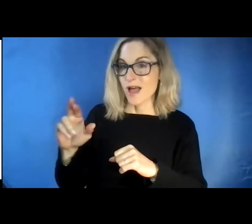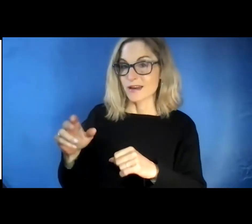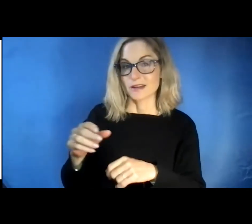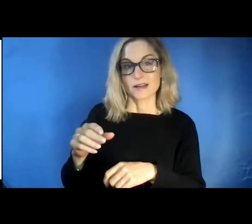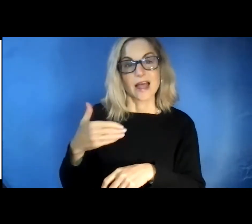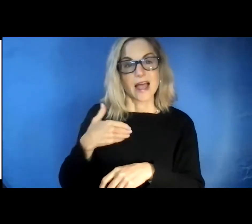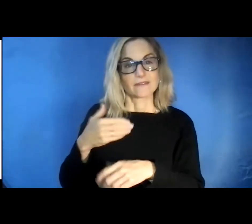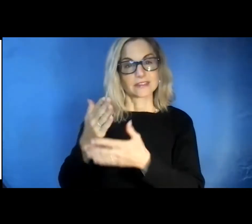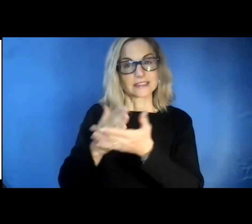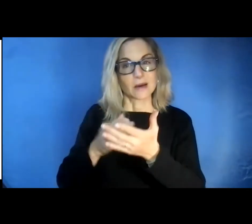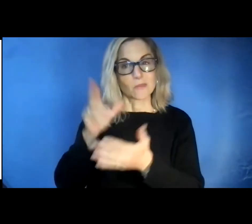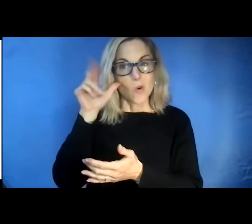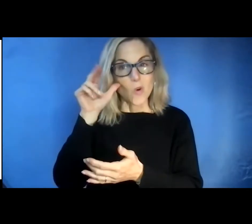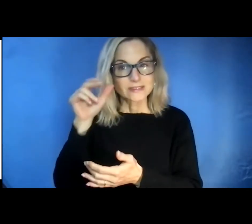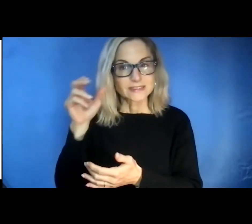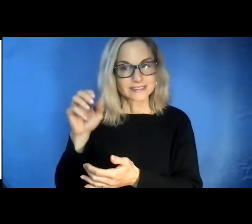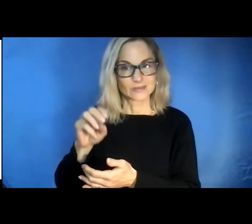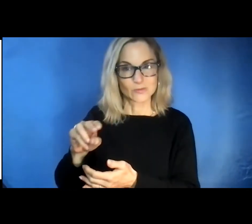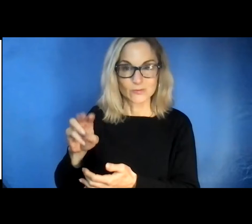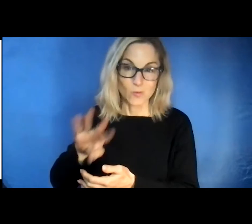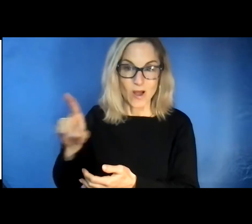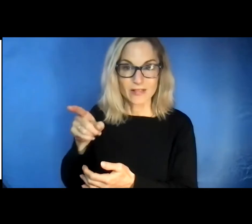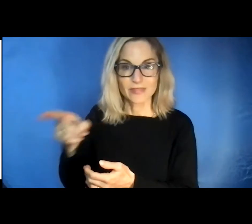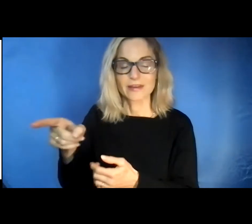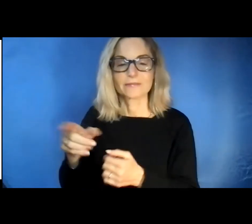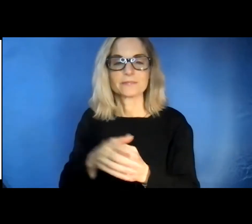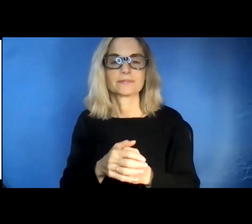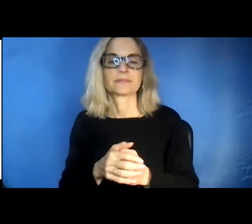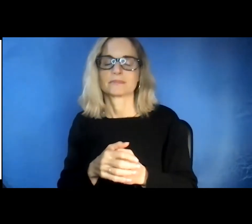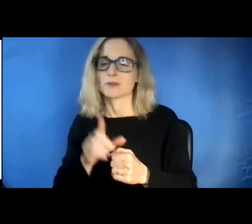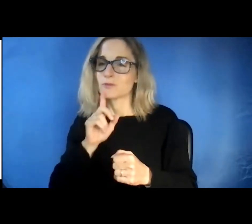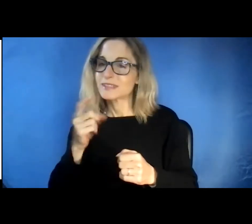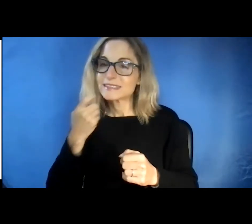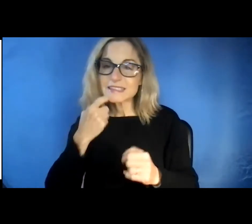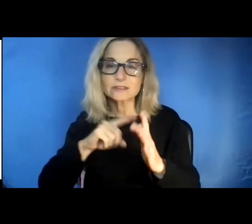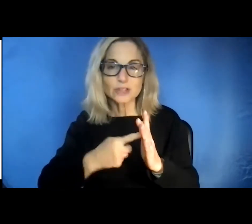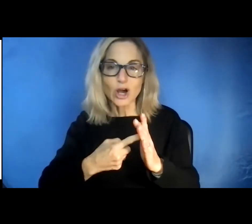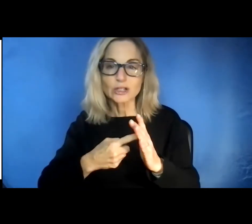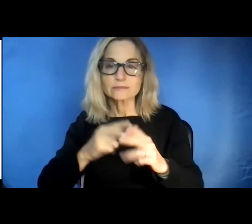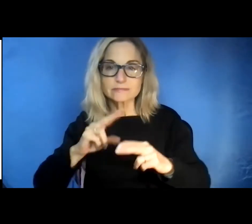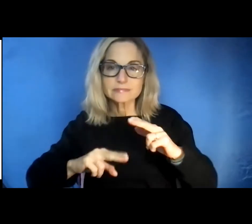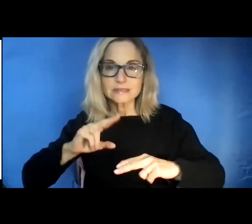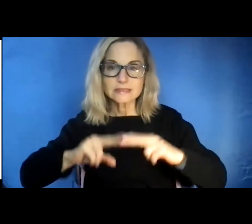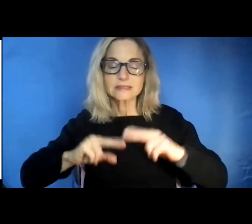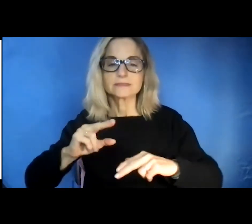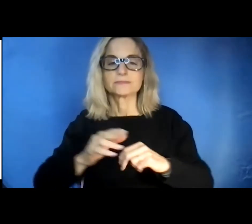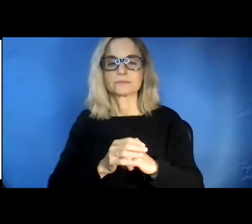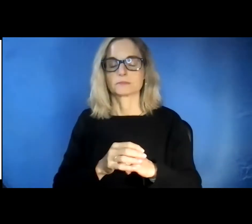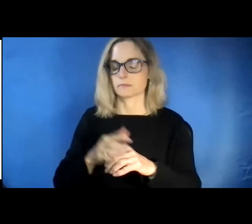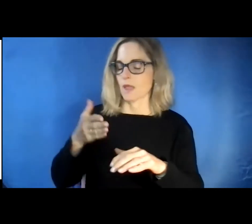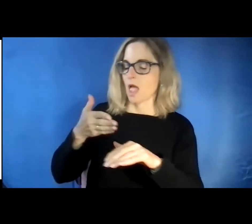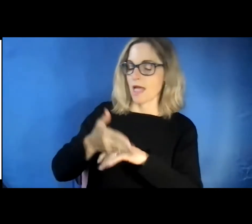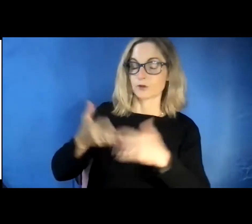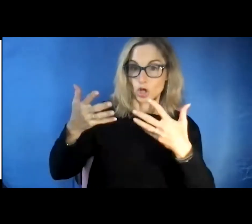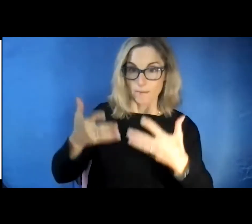There's 7,000 employees working on site here. Things are really only just getting started. Once completed, Tesla's Gigafactory here is